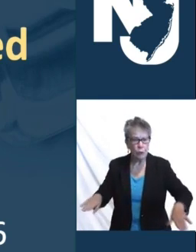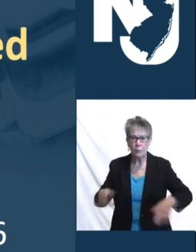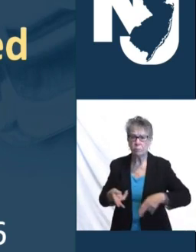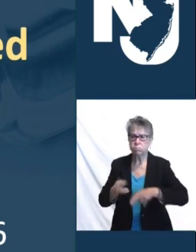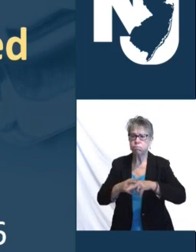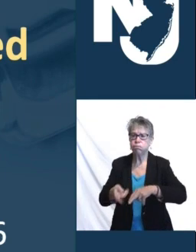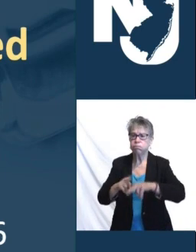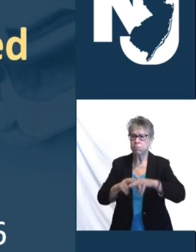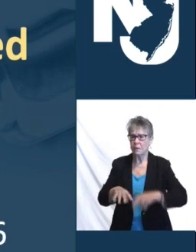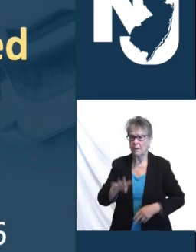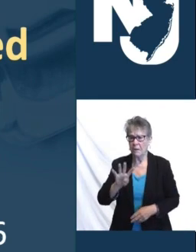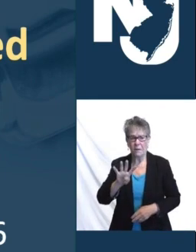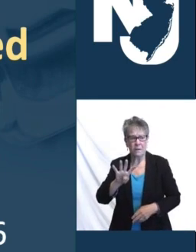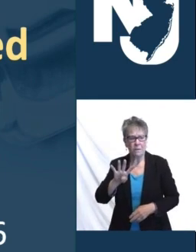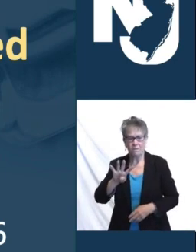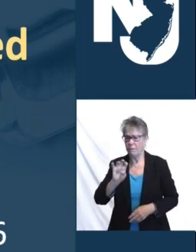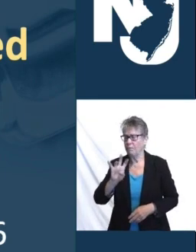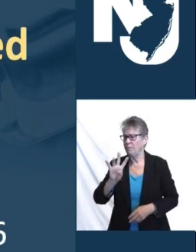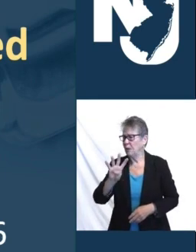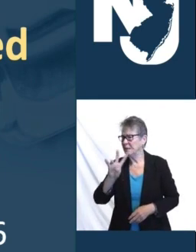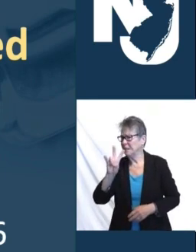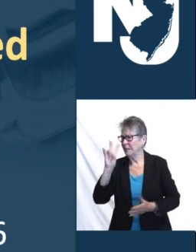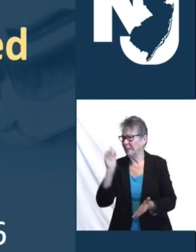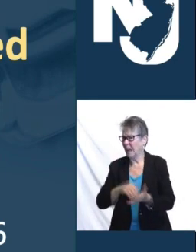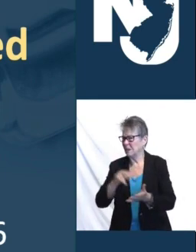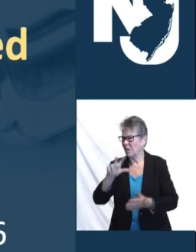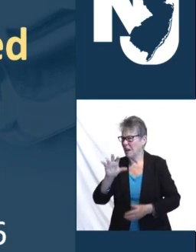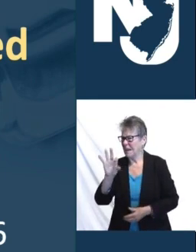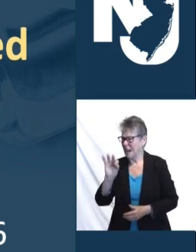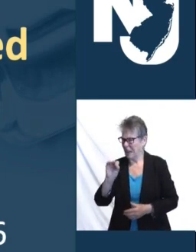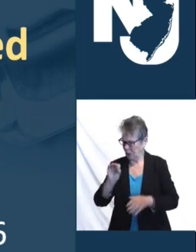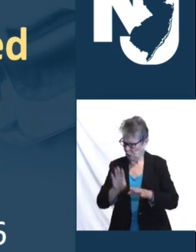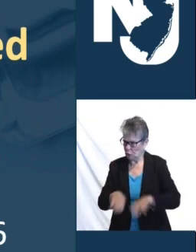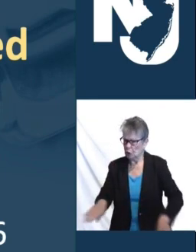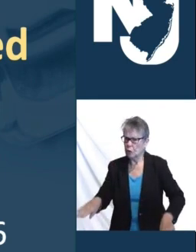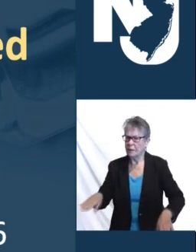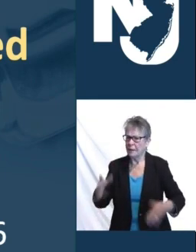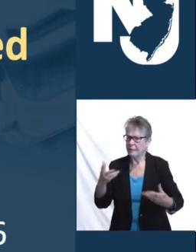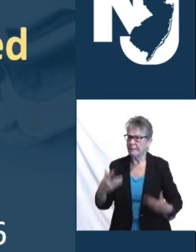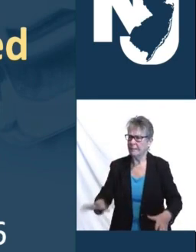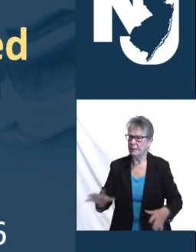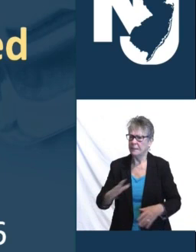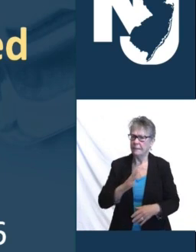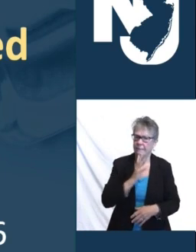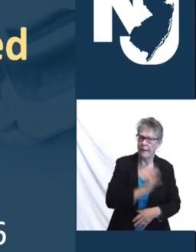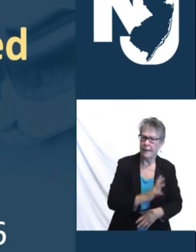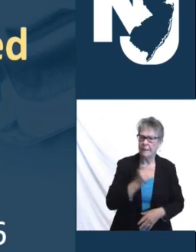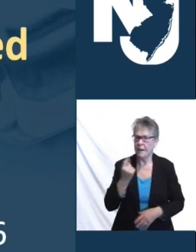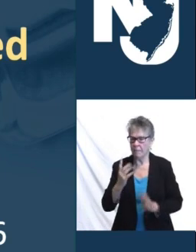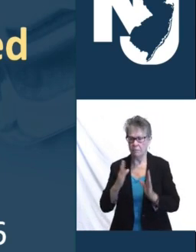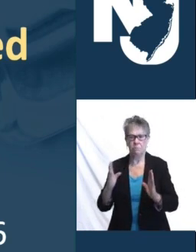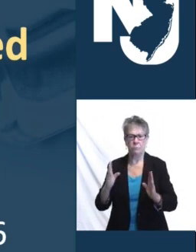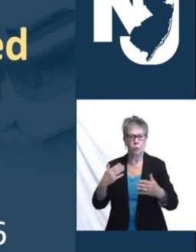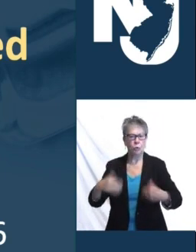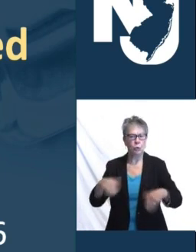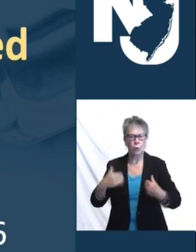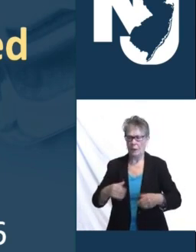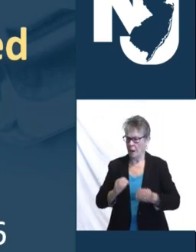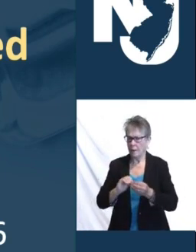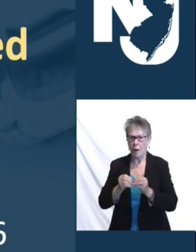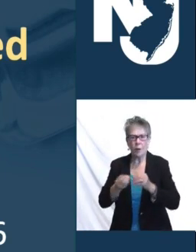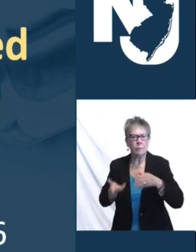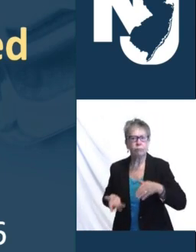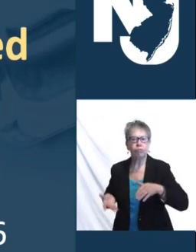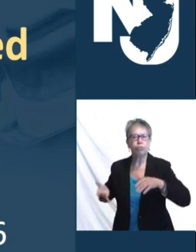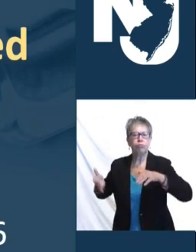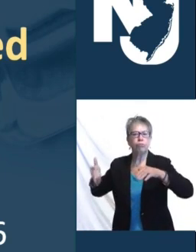47,390. Good news is that's more than 5 times what it was a week ago today. For parents, I would simply make the case that vaccinating